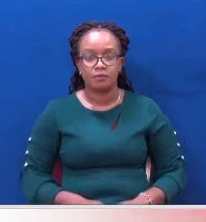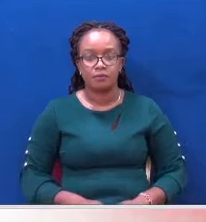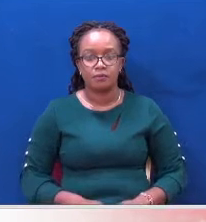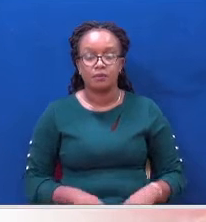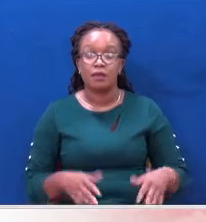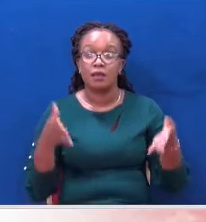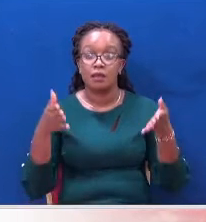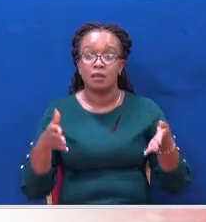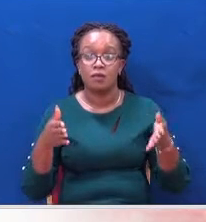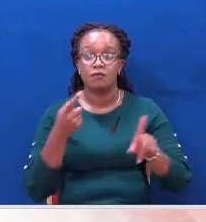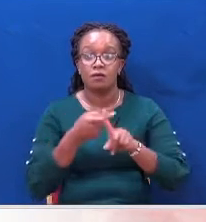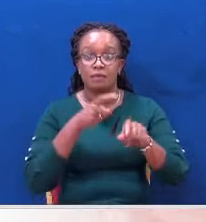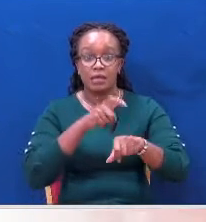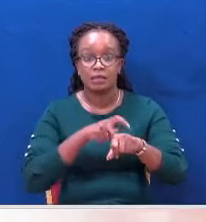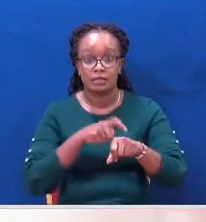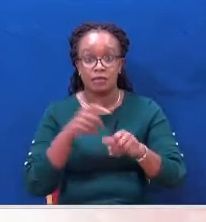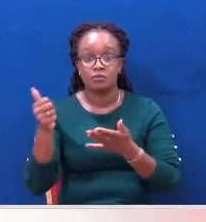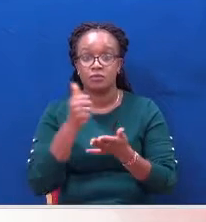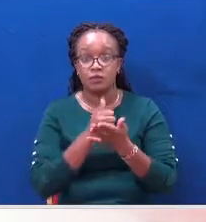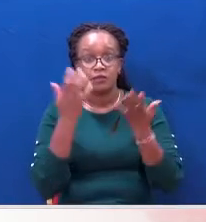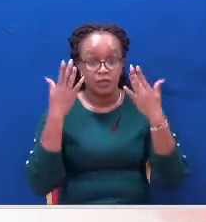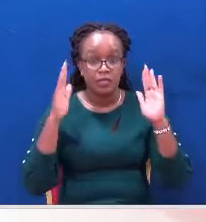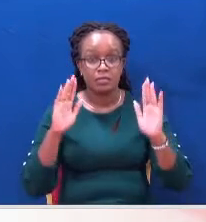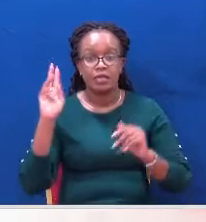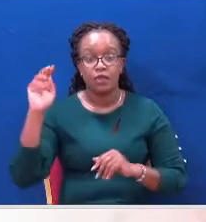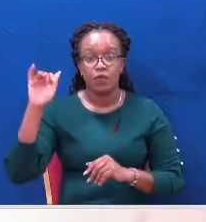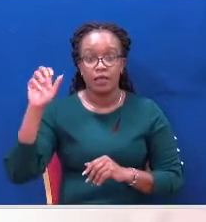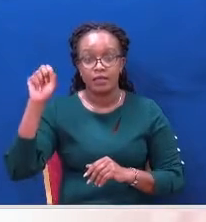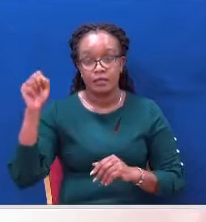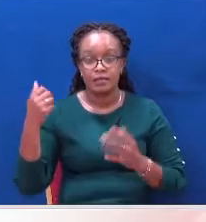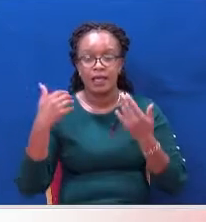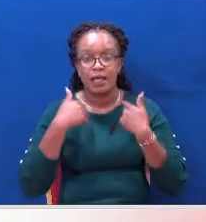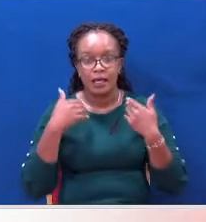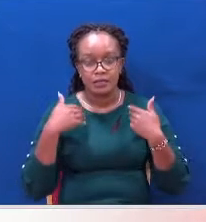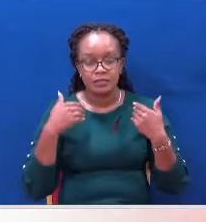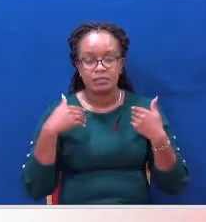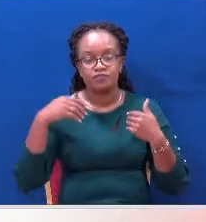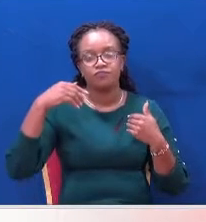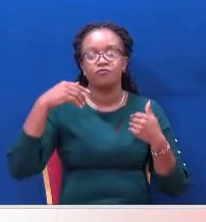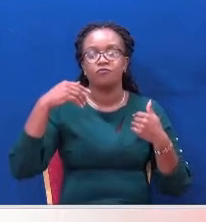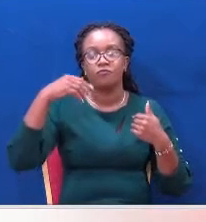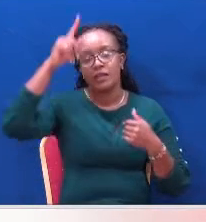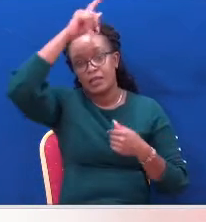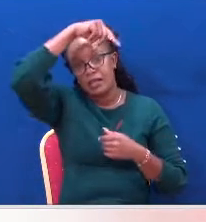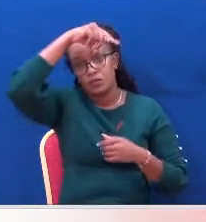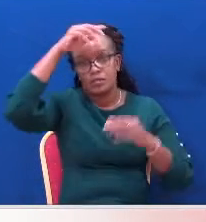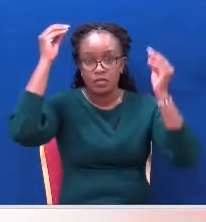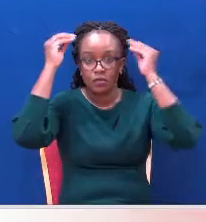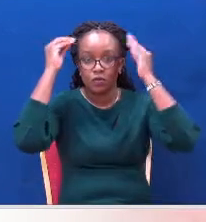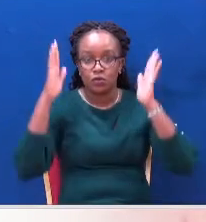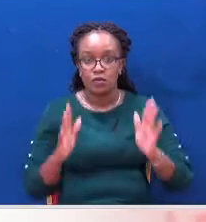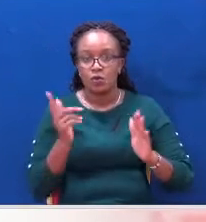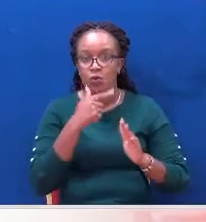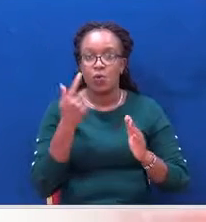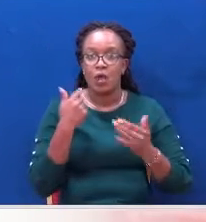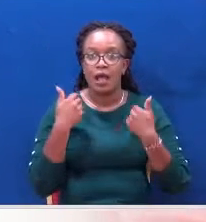Since inception, the National Youth Service has released thousands of graduates to the labor market, where the recruits who are enrolled from across